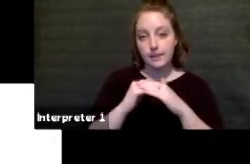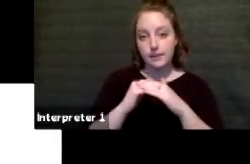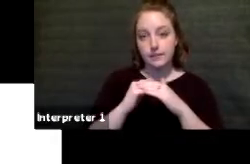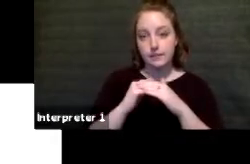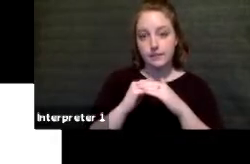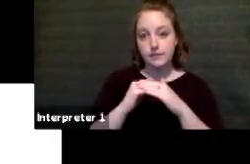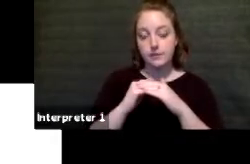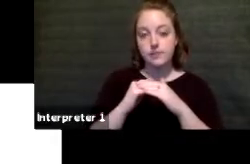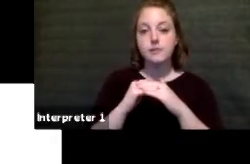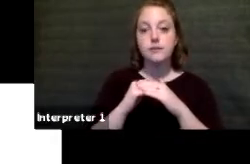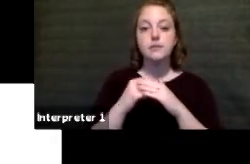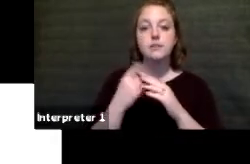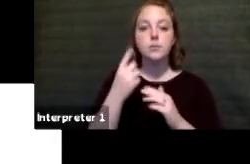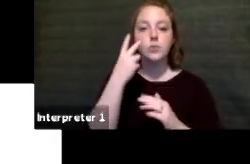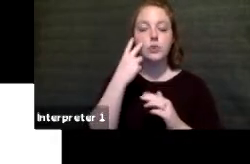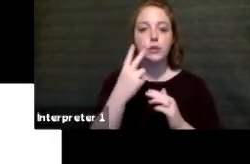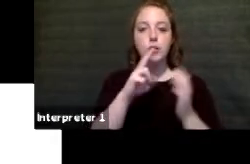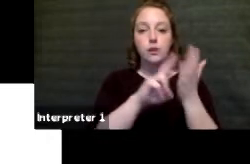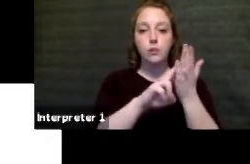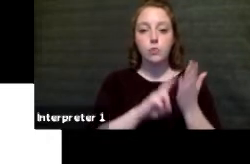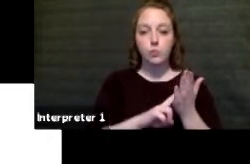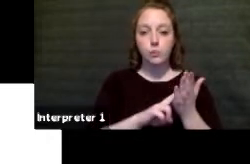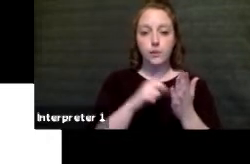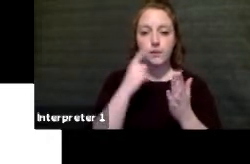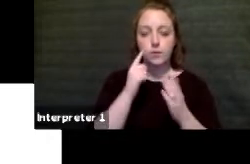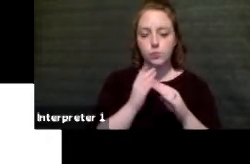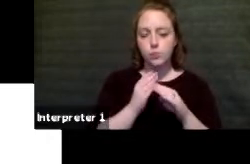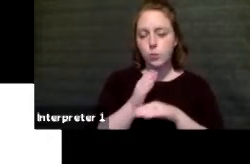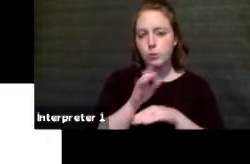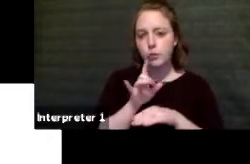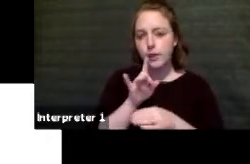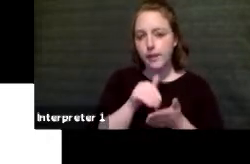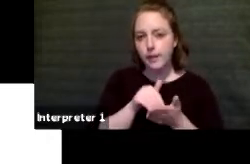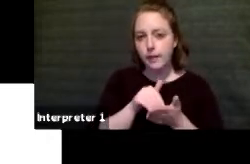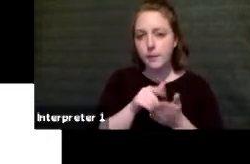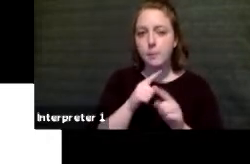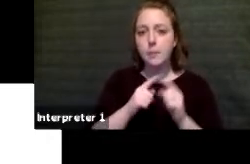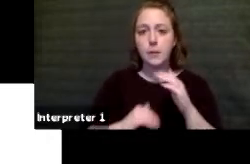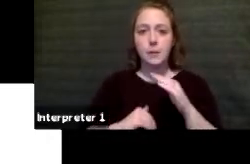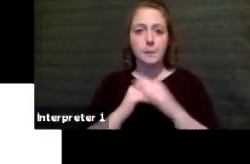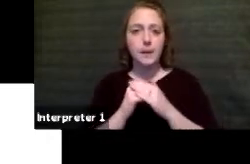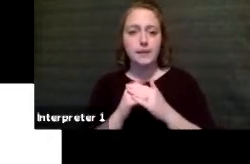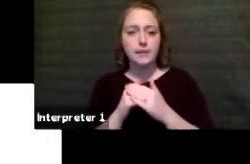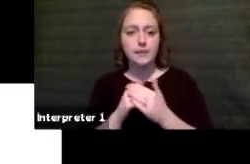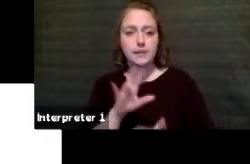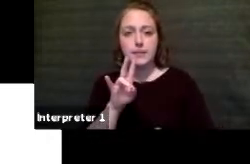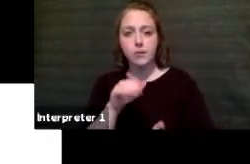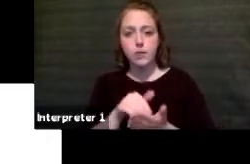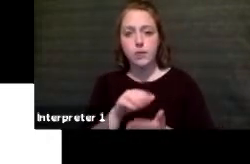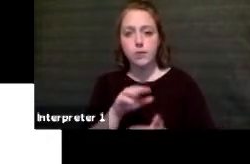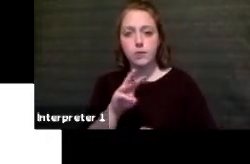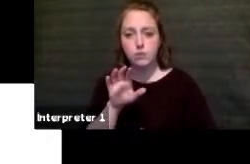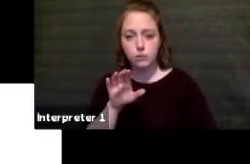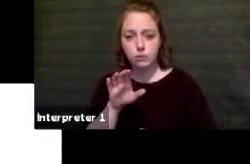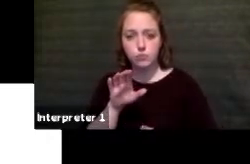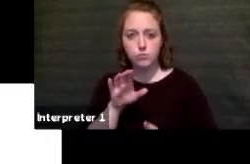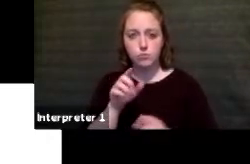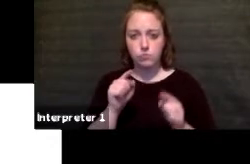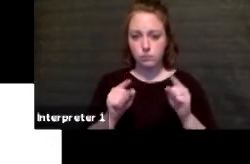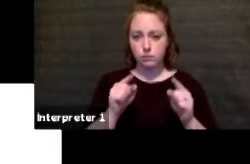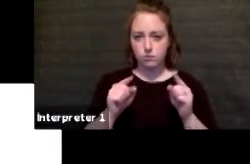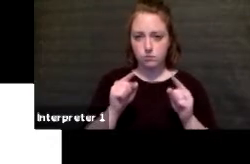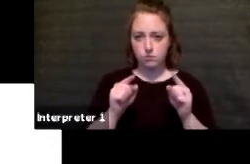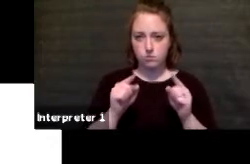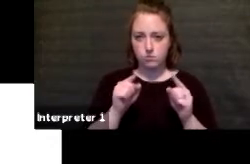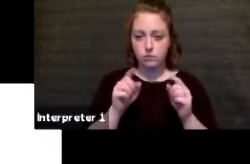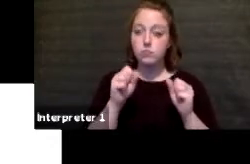Somebody saw the enrollment of just over 8,000, the capacity needs is 7,600. I know you said it, could